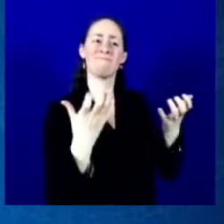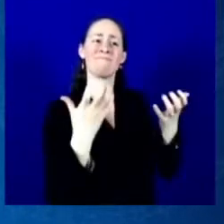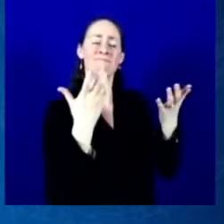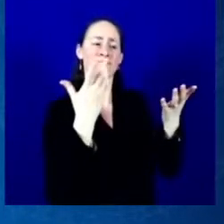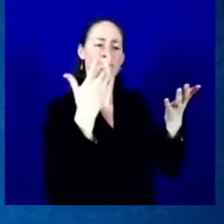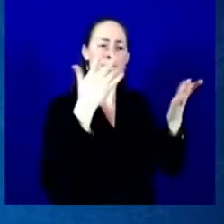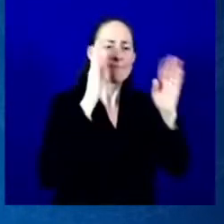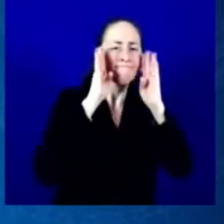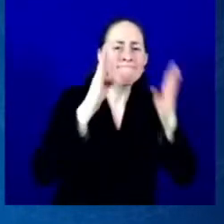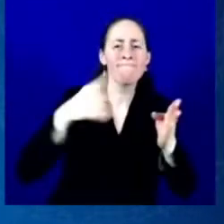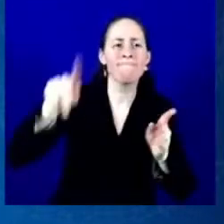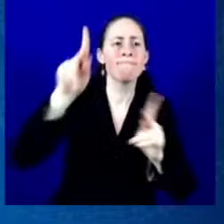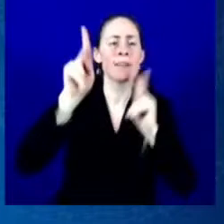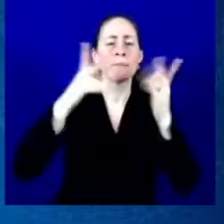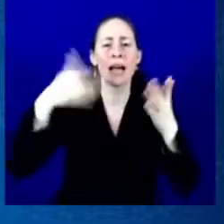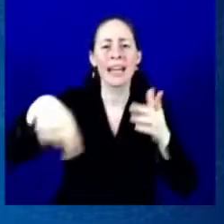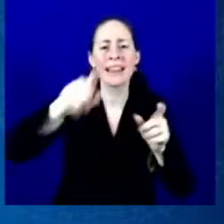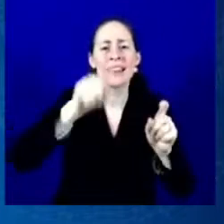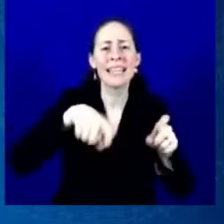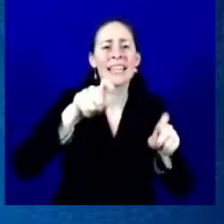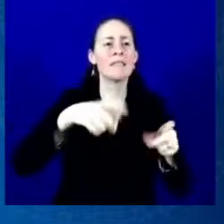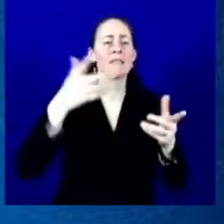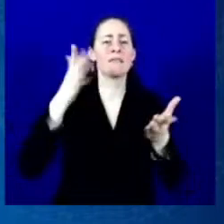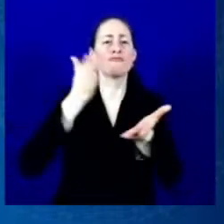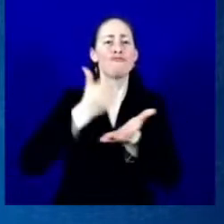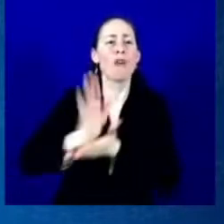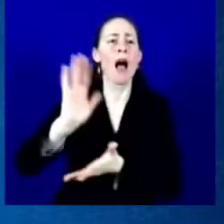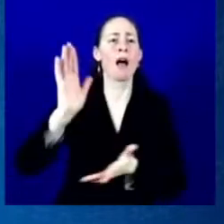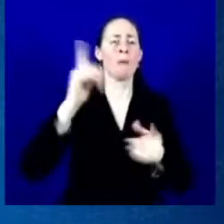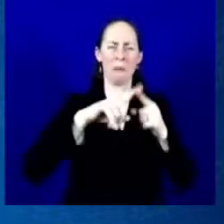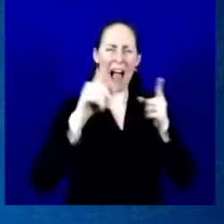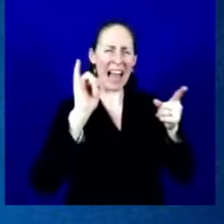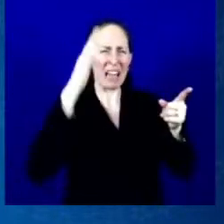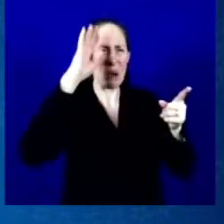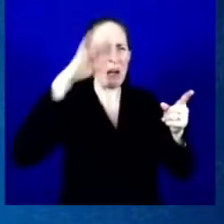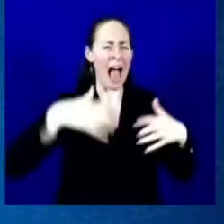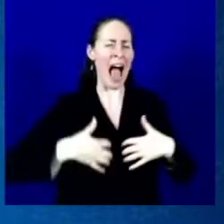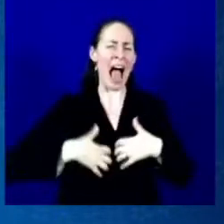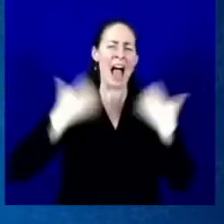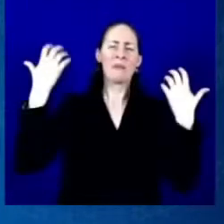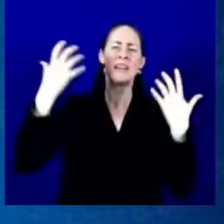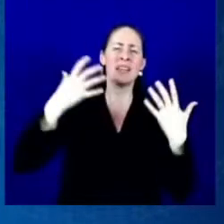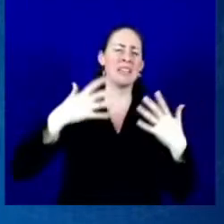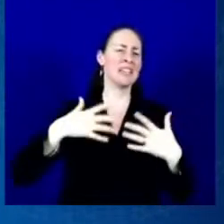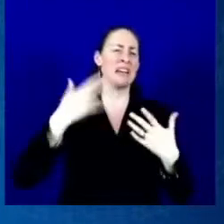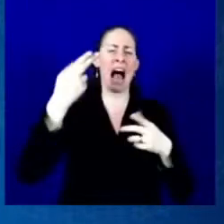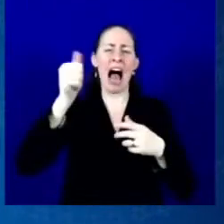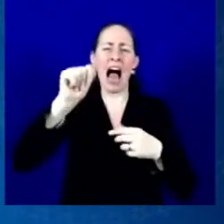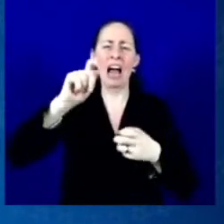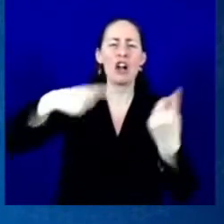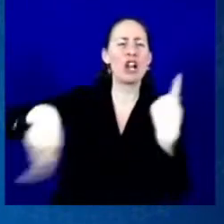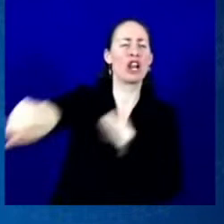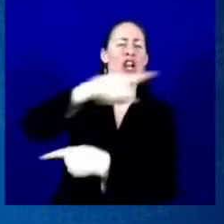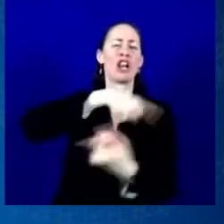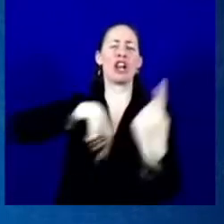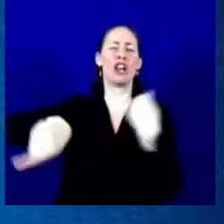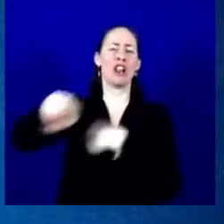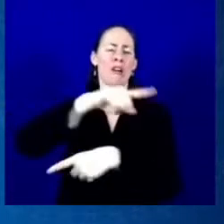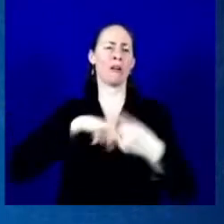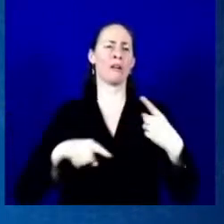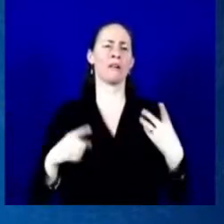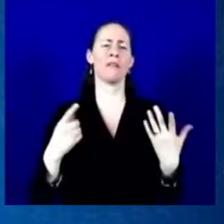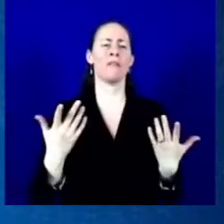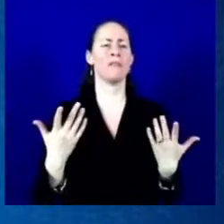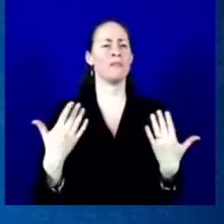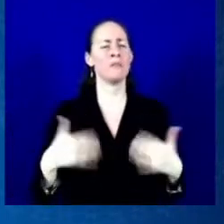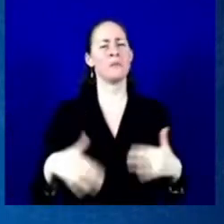democracy overcome the lies, anger, hate, and fears that have pulled us apart? America's adversaries, the autocrats of the world,